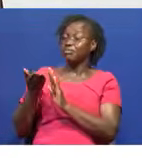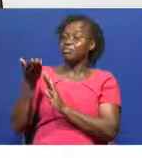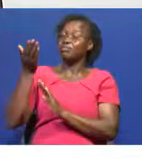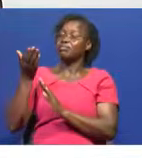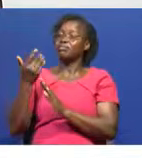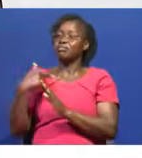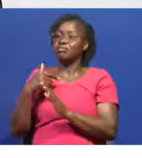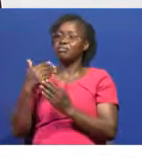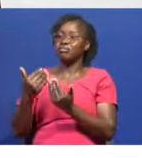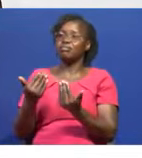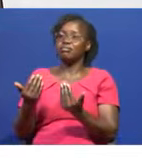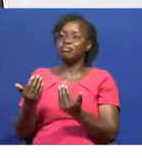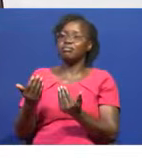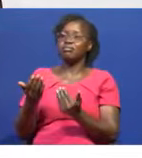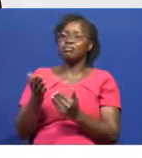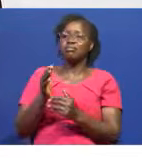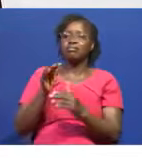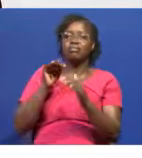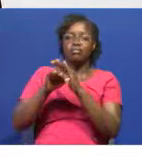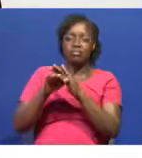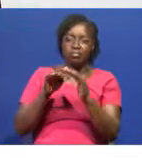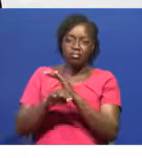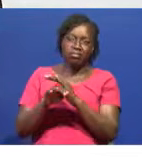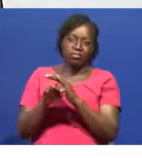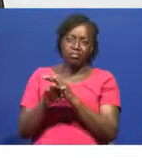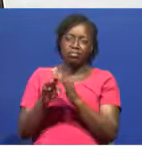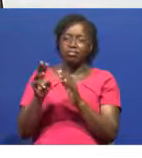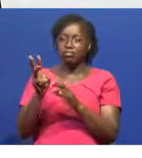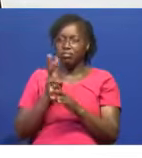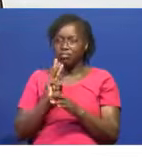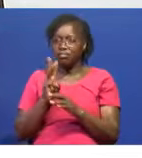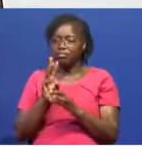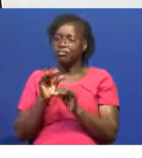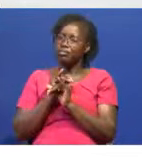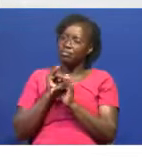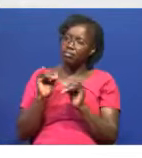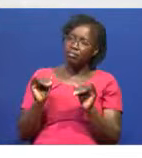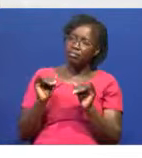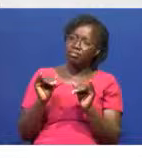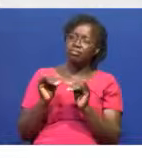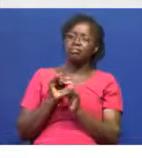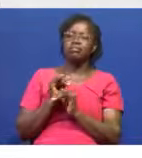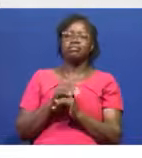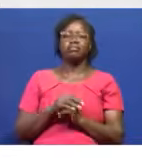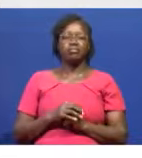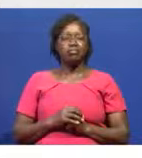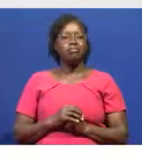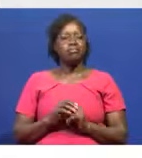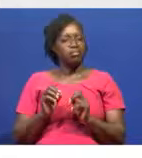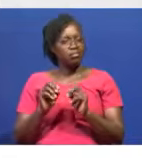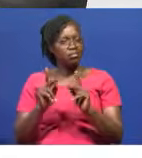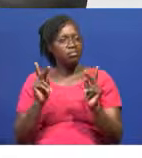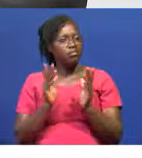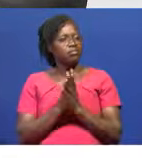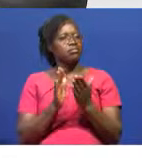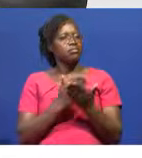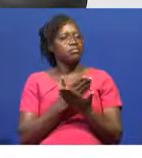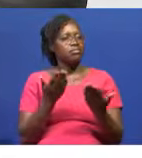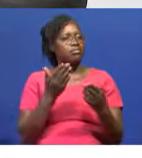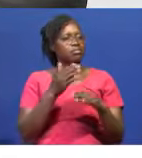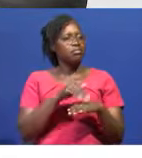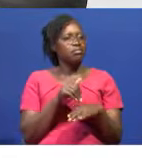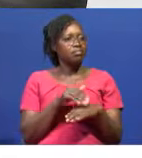we are going to get our children back to accessing this water and sanitations and hygiene. Okay. Yes. So there's something